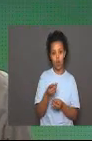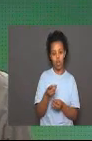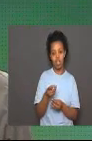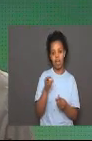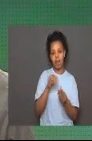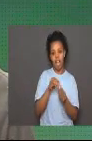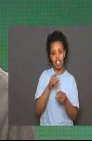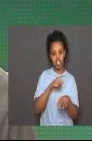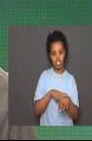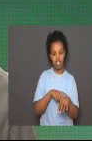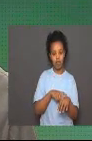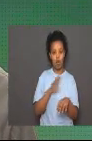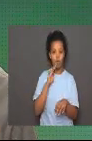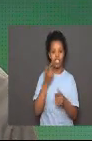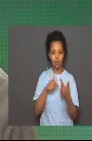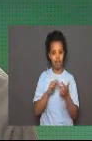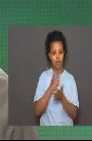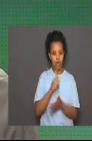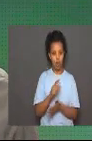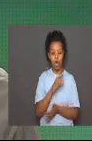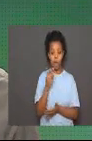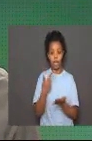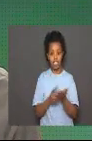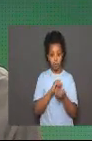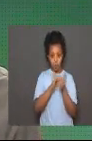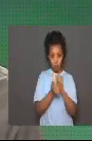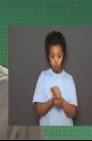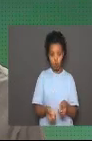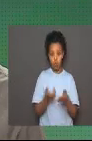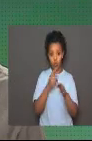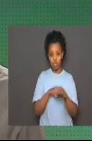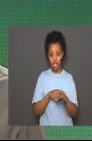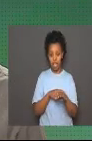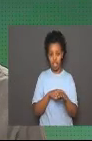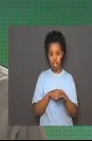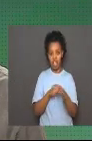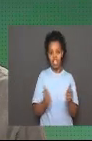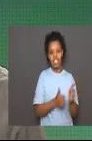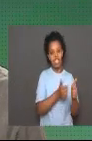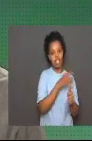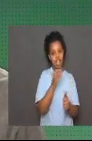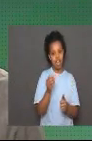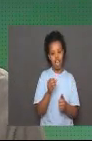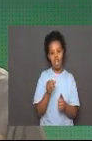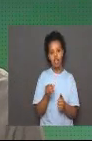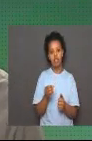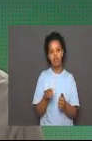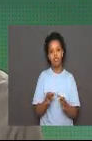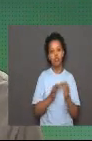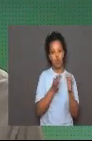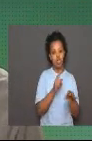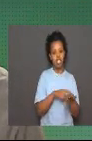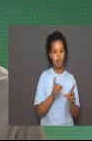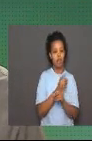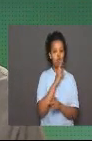Both of these mutations are more consequential than substitutions because they